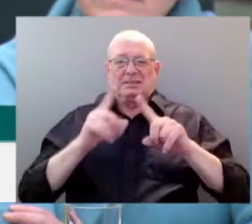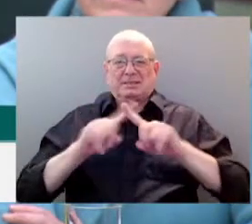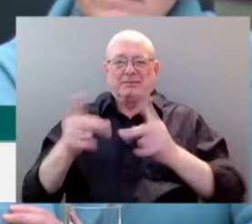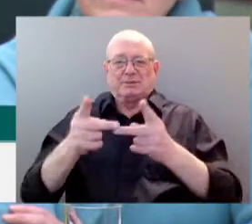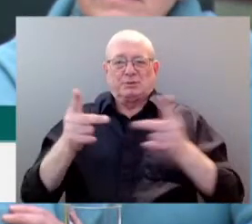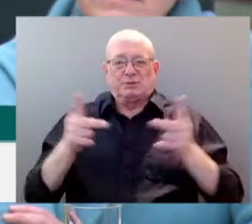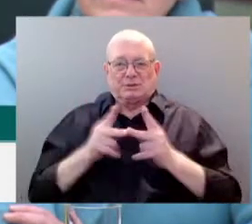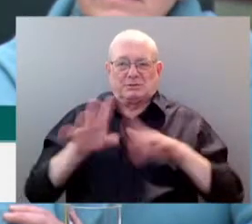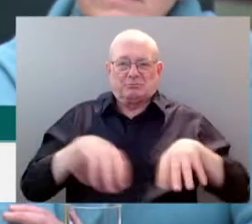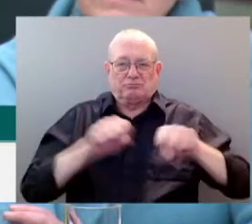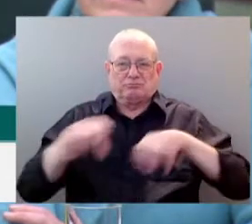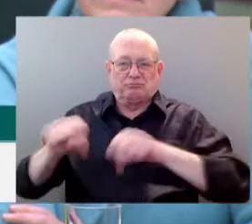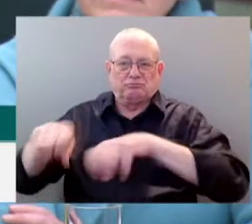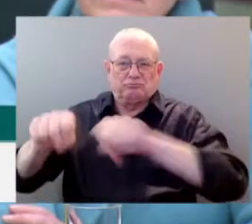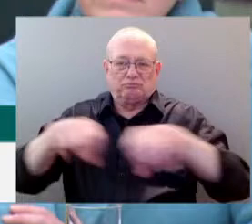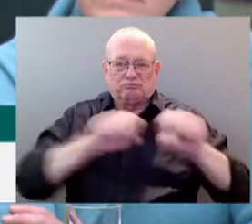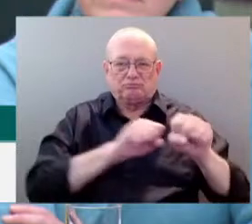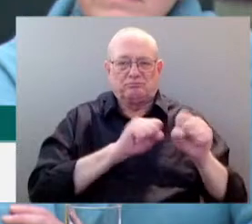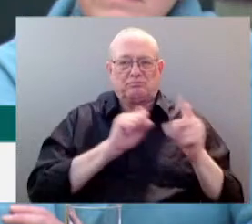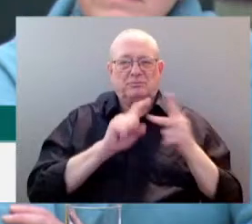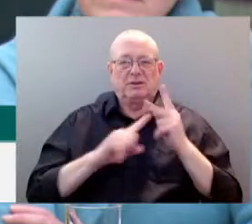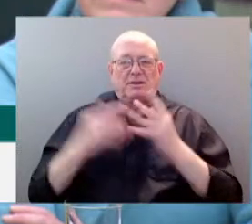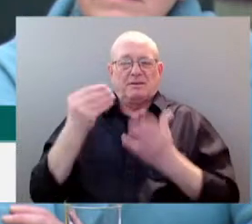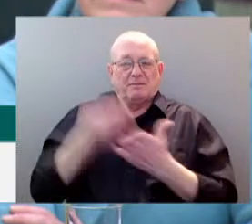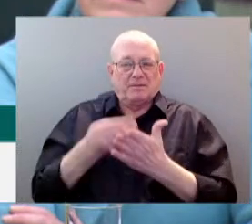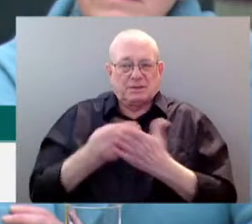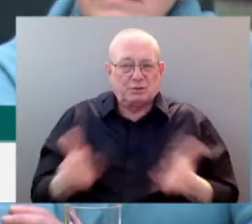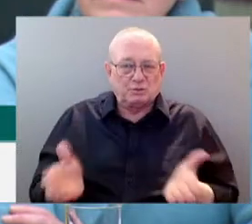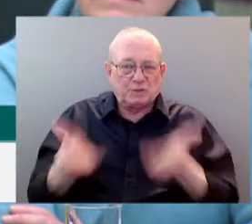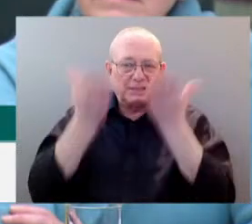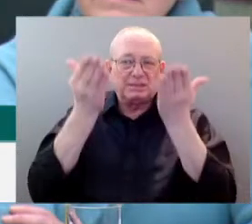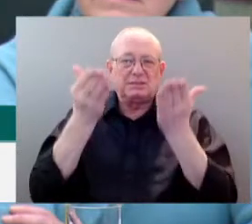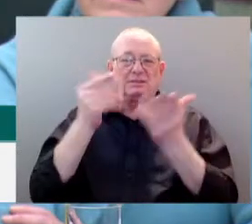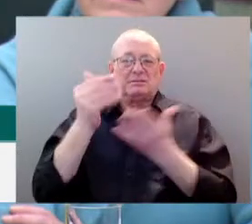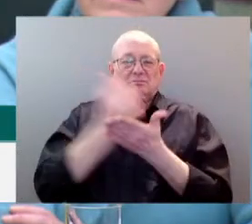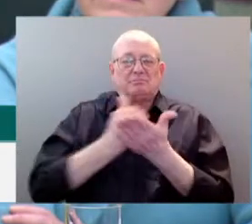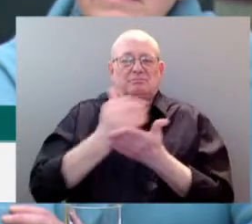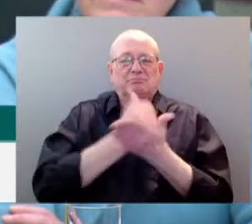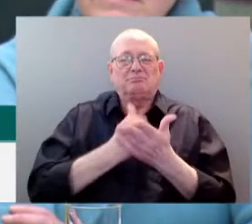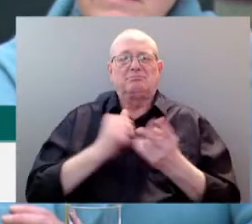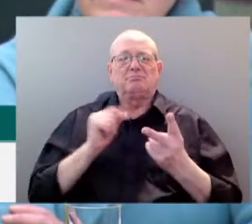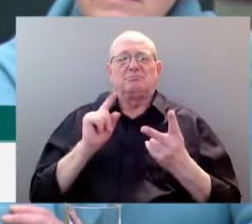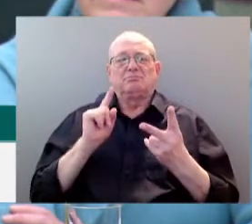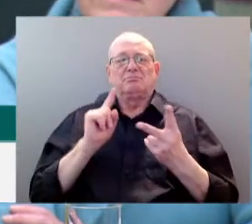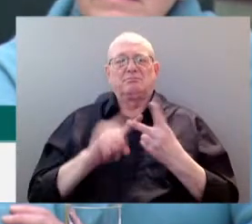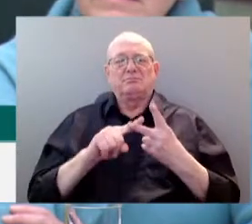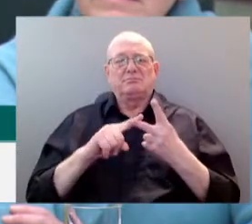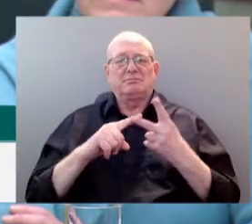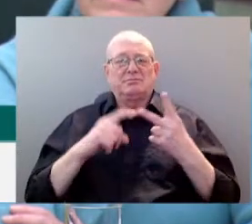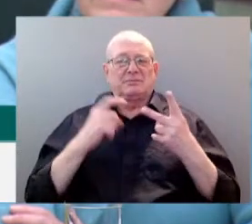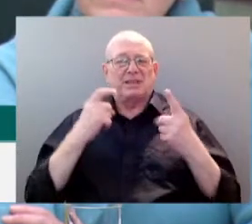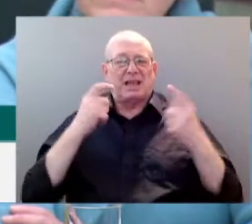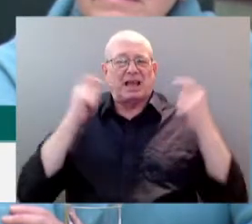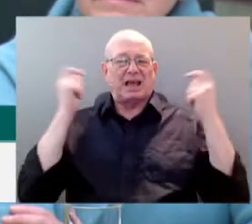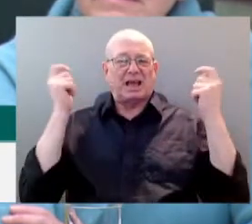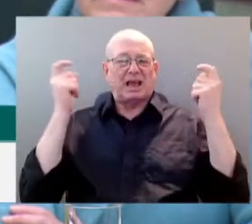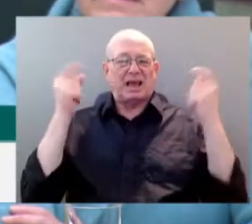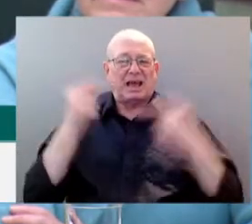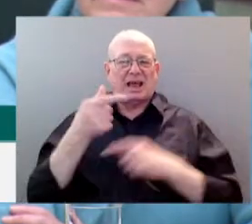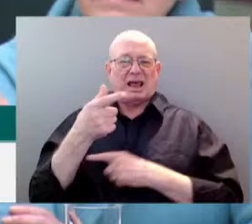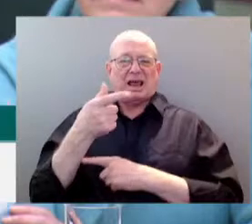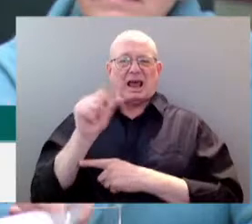fundraising efforts Victoria's annual Gala dinner and silent auction fundraiser had helped pay down the majority of the legion's